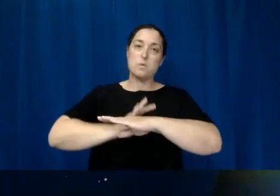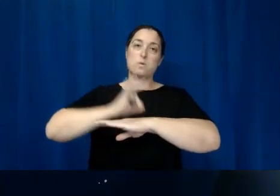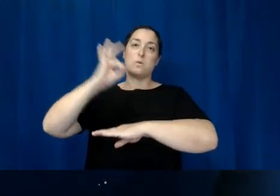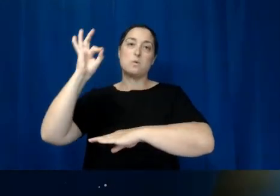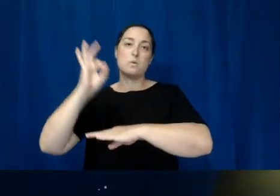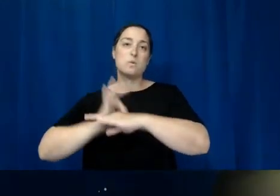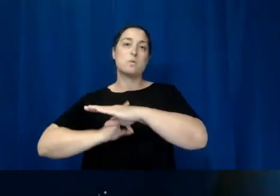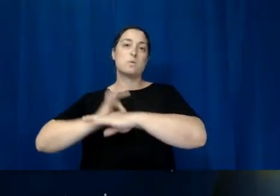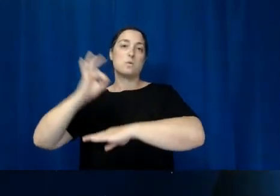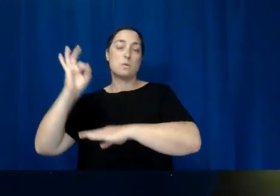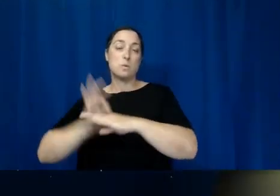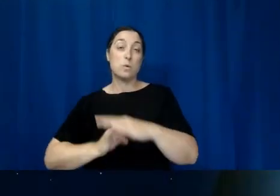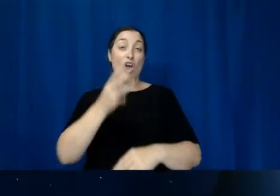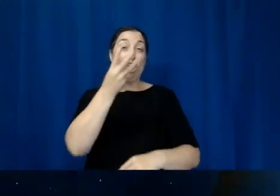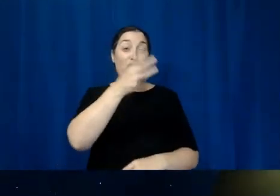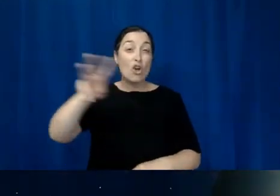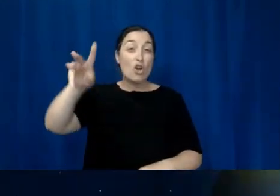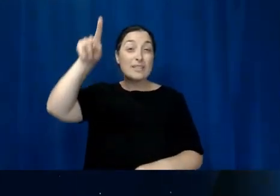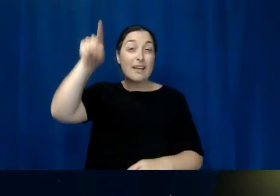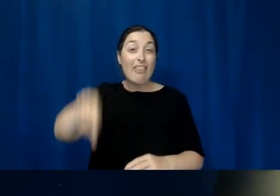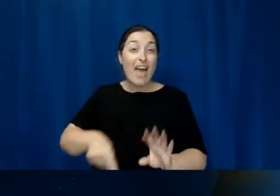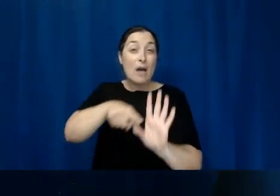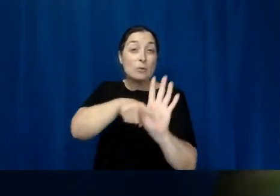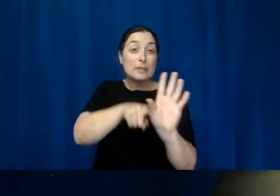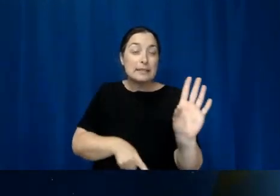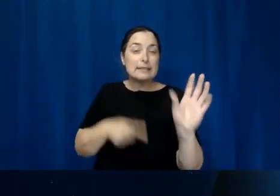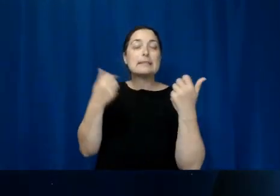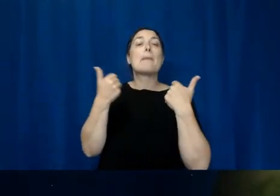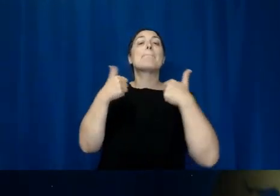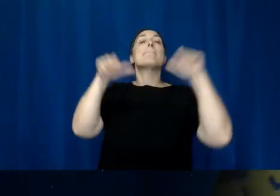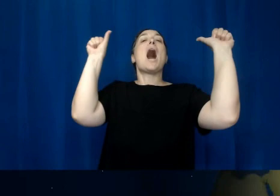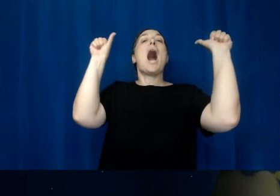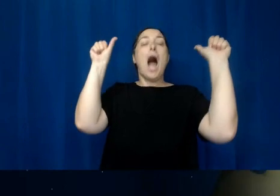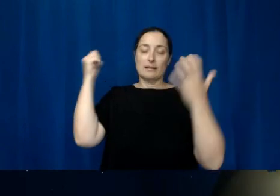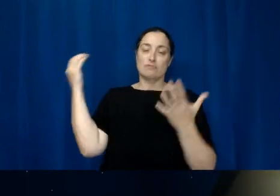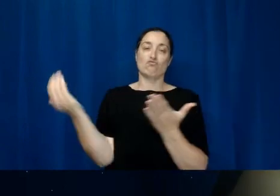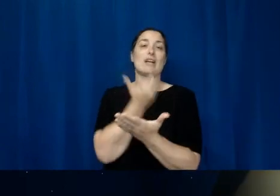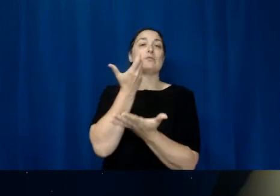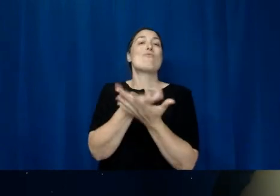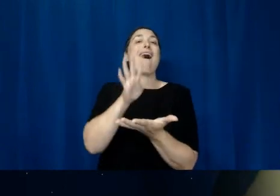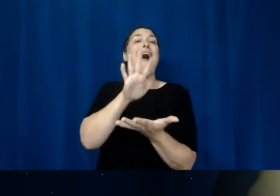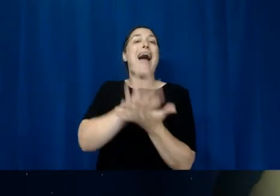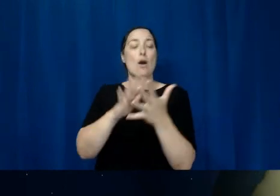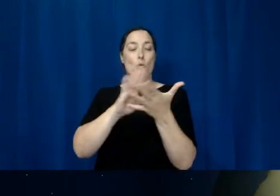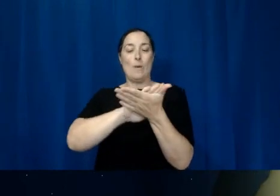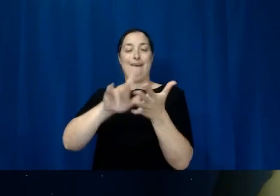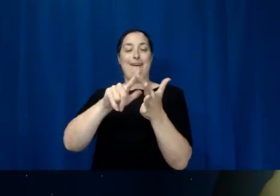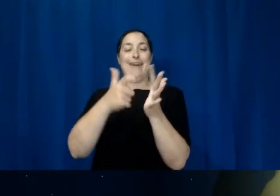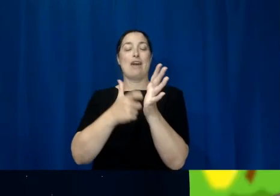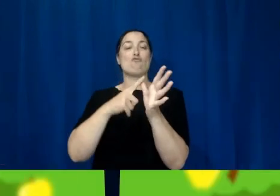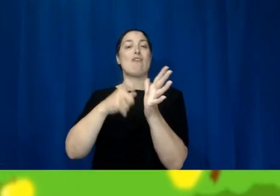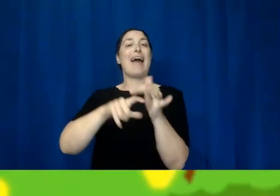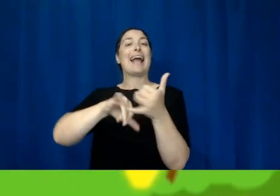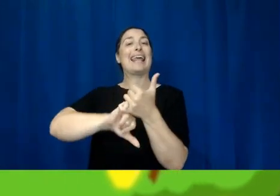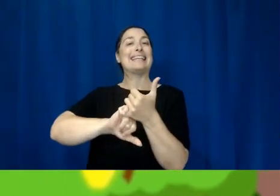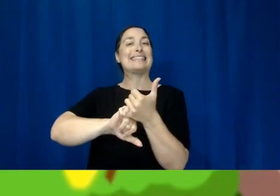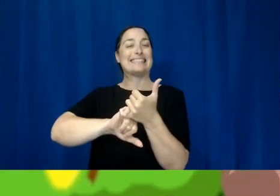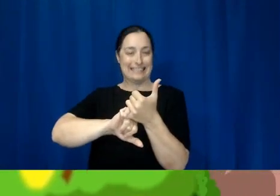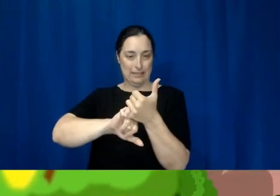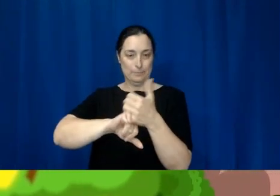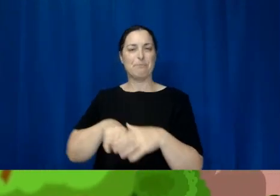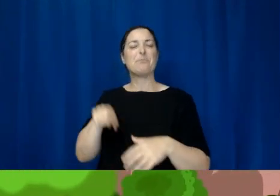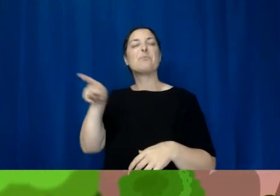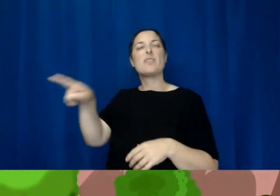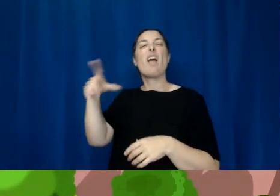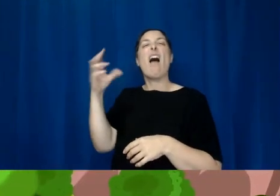after day for 30,000 years until Prometheus was finally rescued by the hero Heracles. As part of his 12